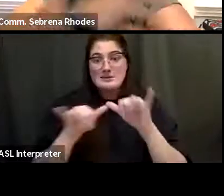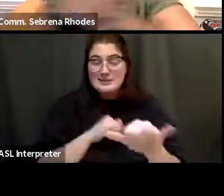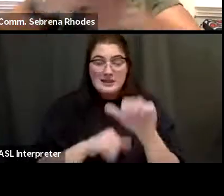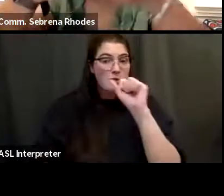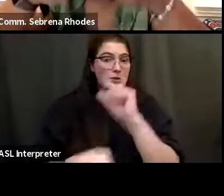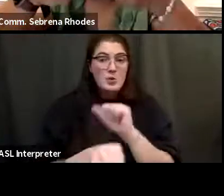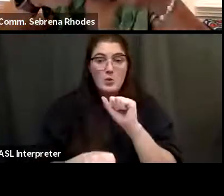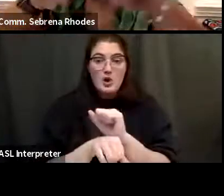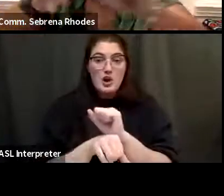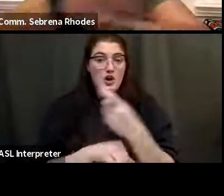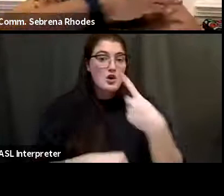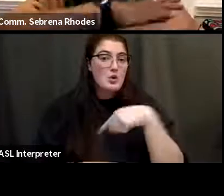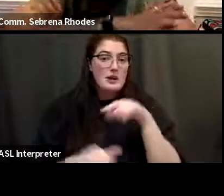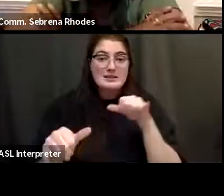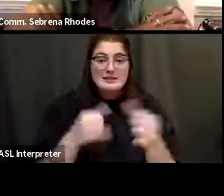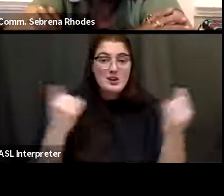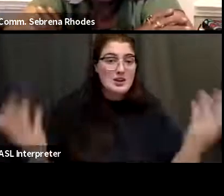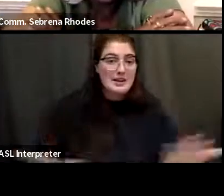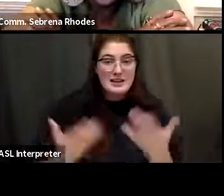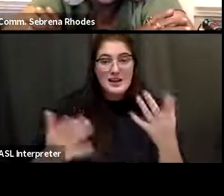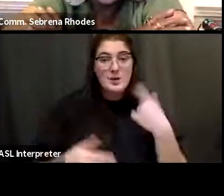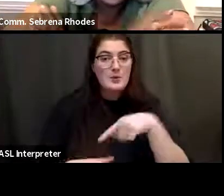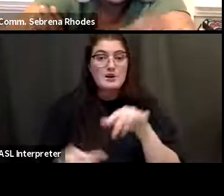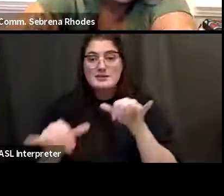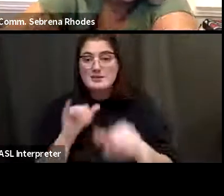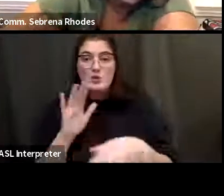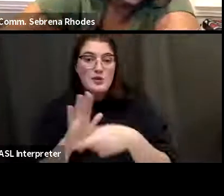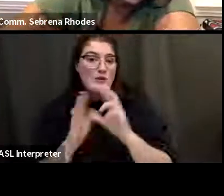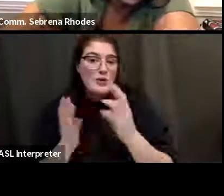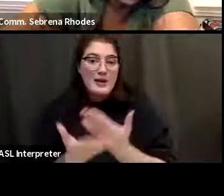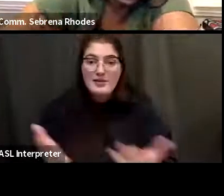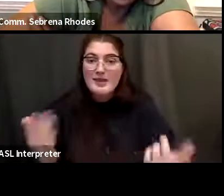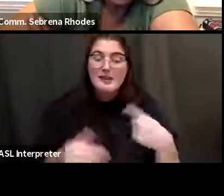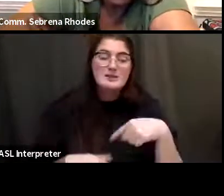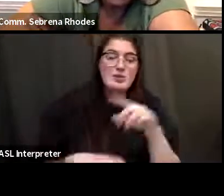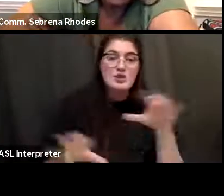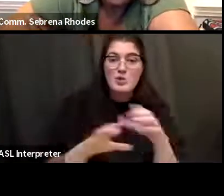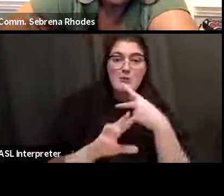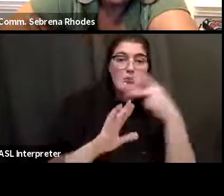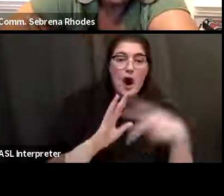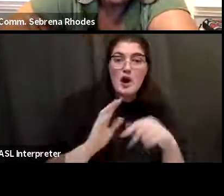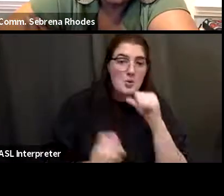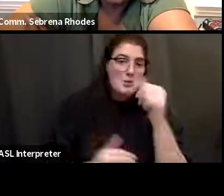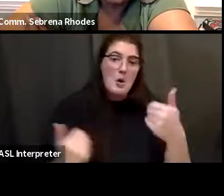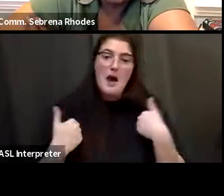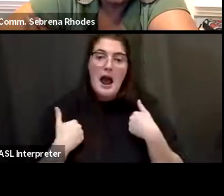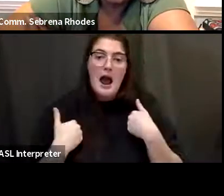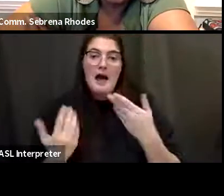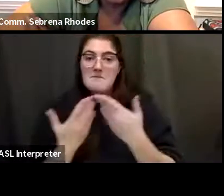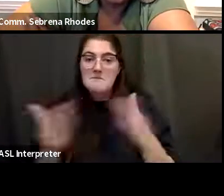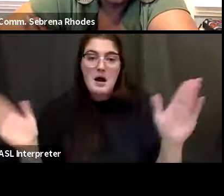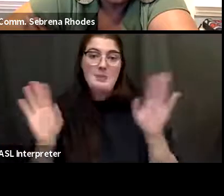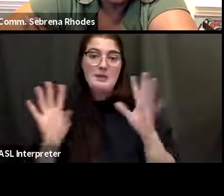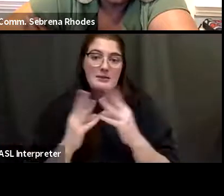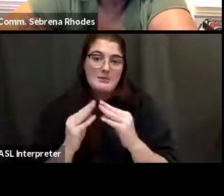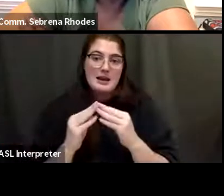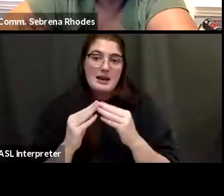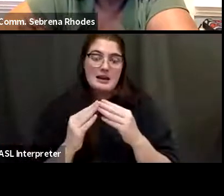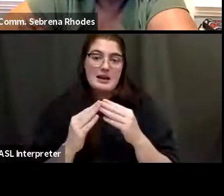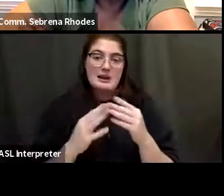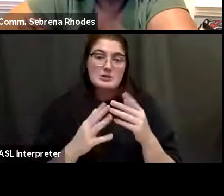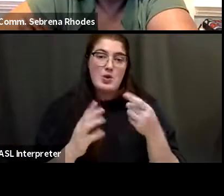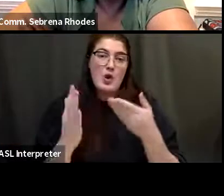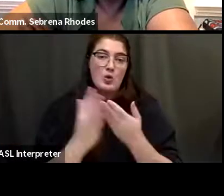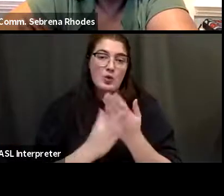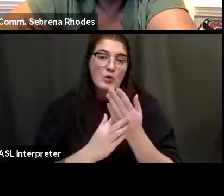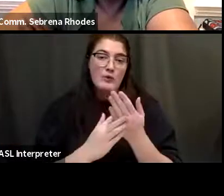You know, we're still out here. We're still reviewing things. We're still doing projects. We just won't be having these public meetings over July and August to